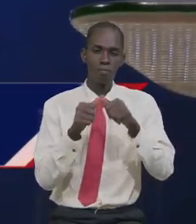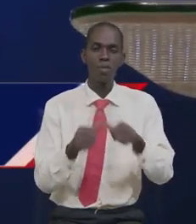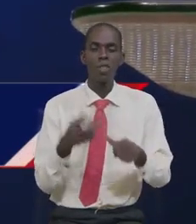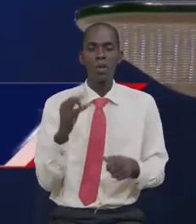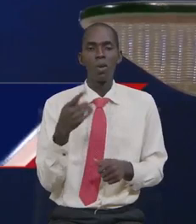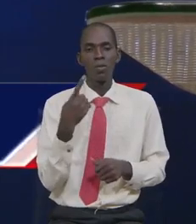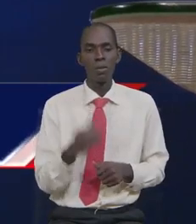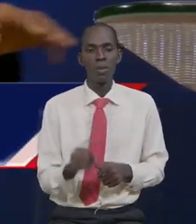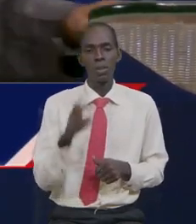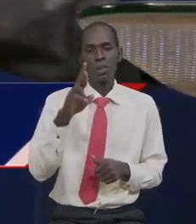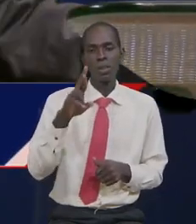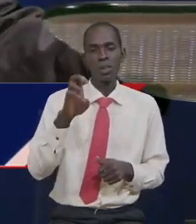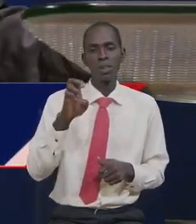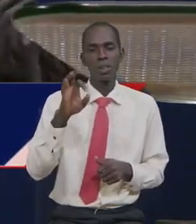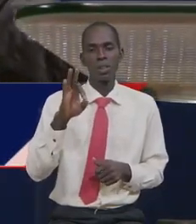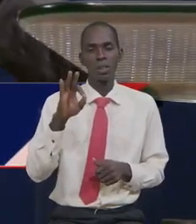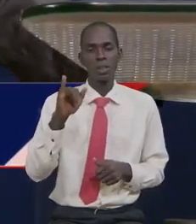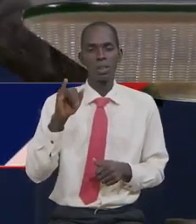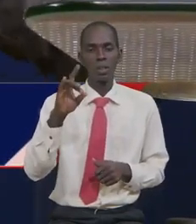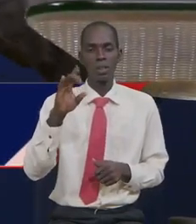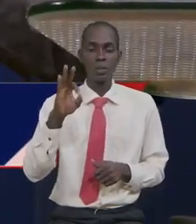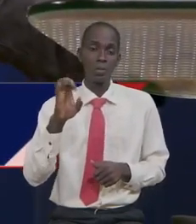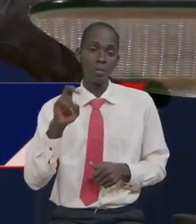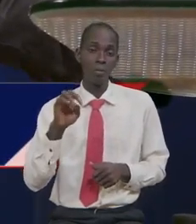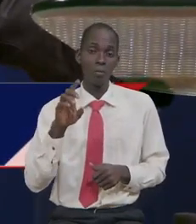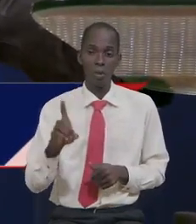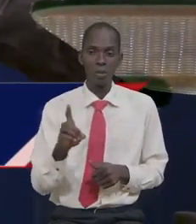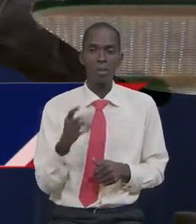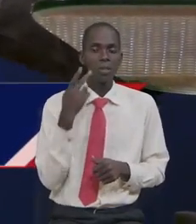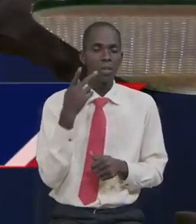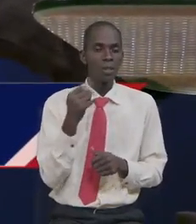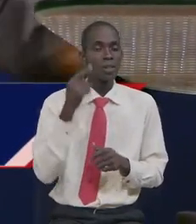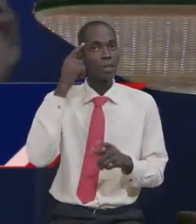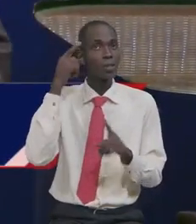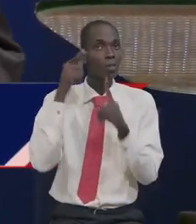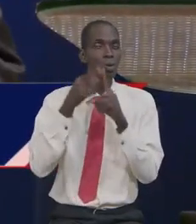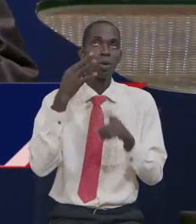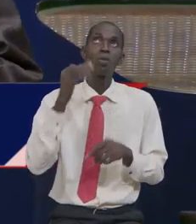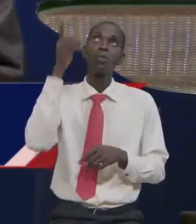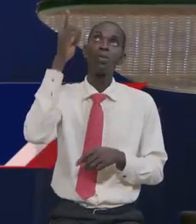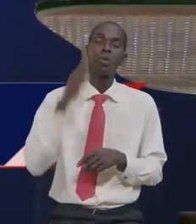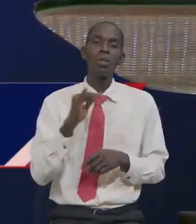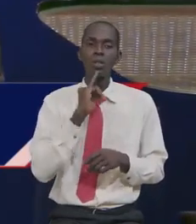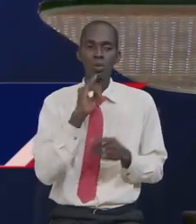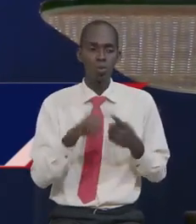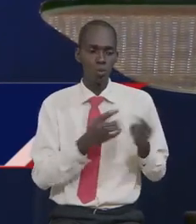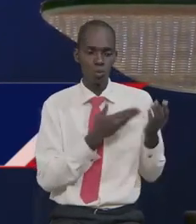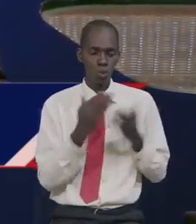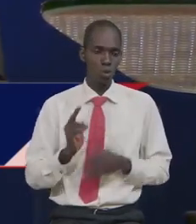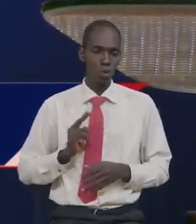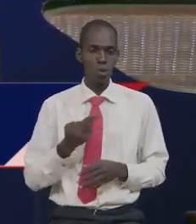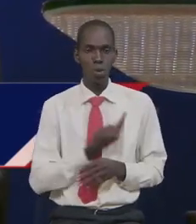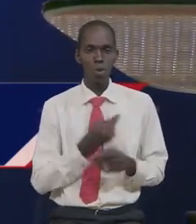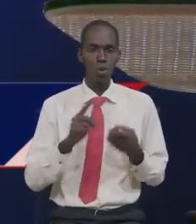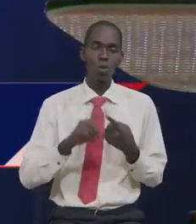He refines us. And the goal of the Lord in bringing us to himself is so that our lives will be